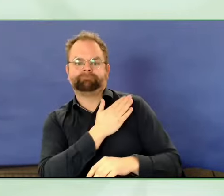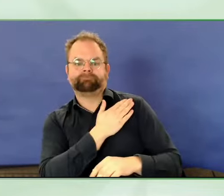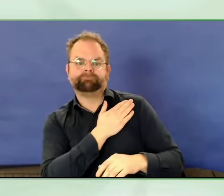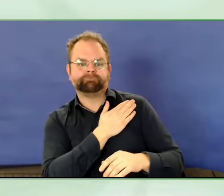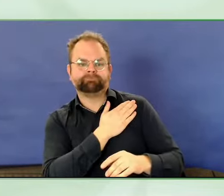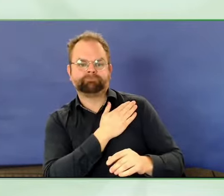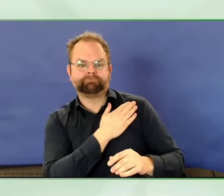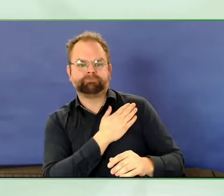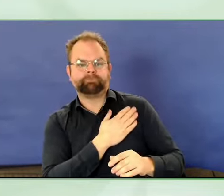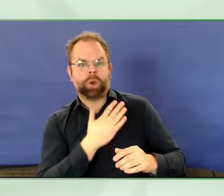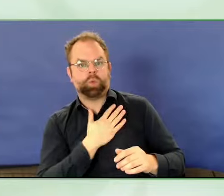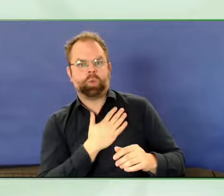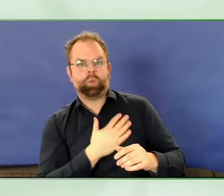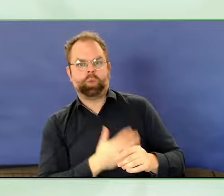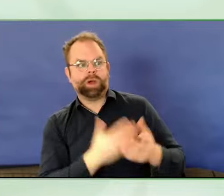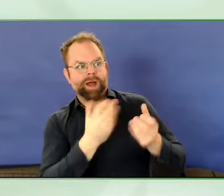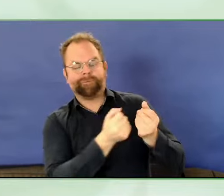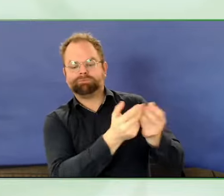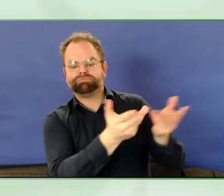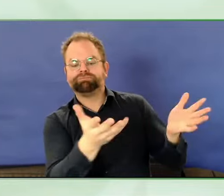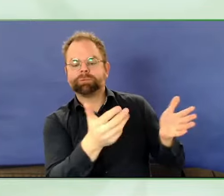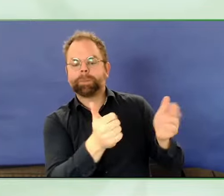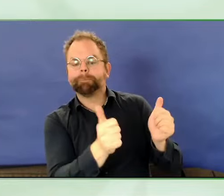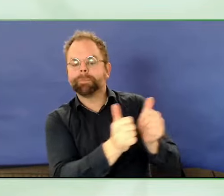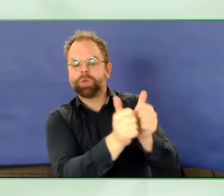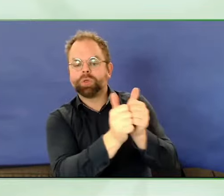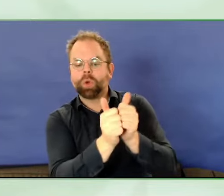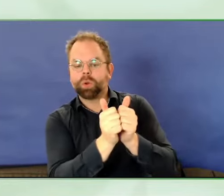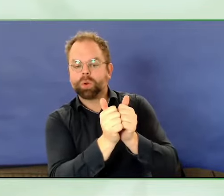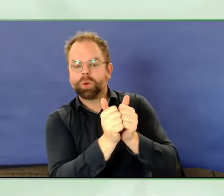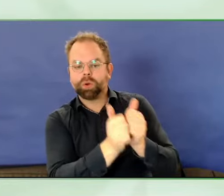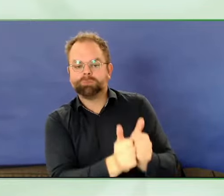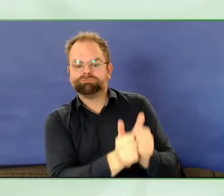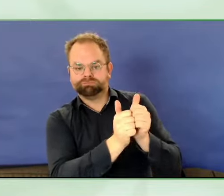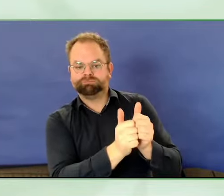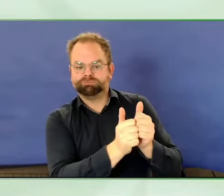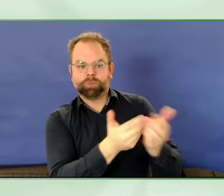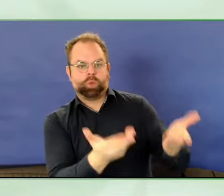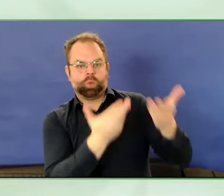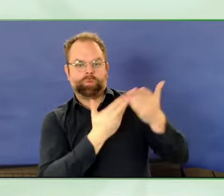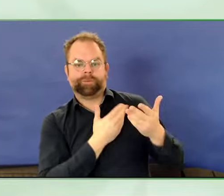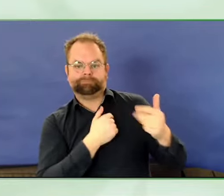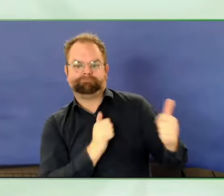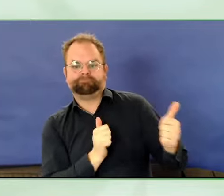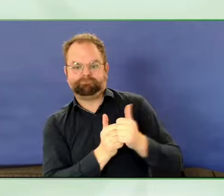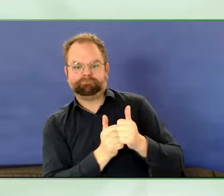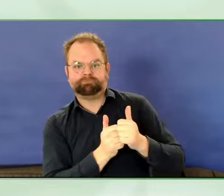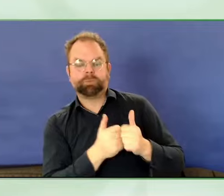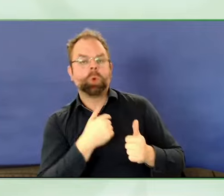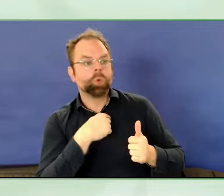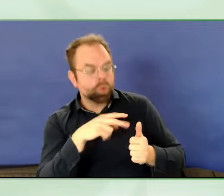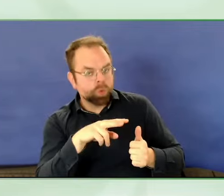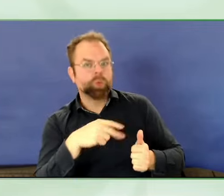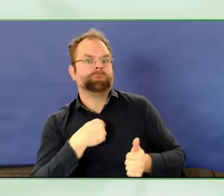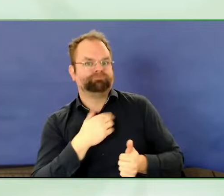Sema. Okay, and Sema, what is your story? How did you get here? Yeah,